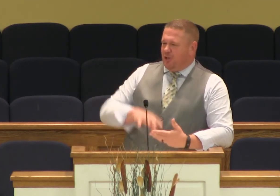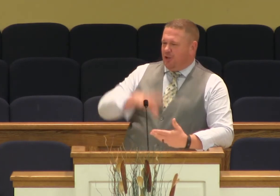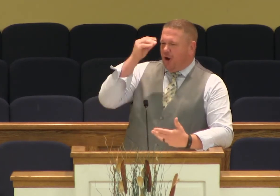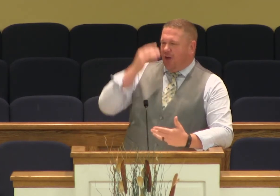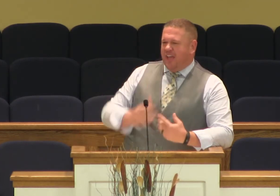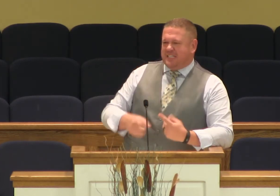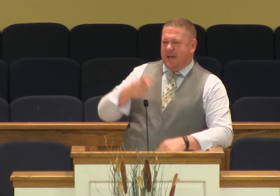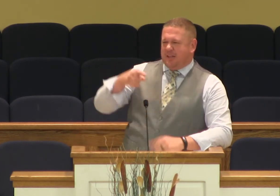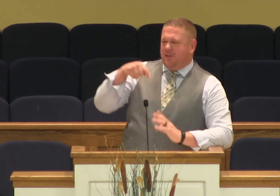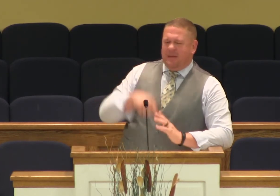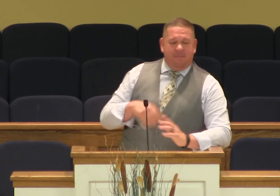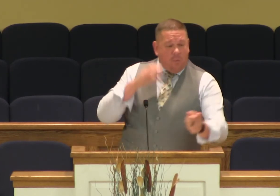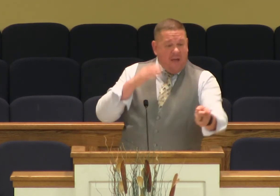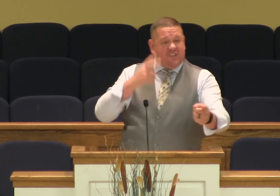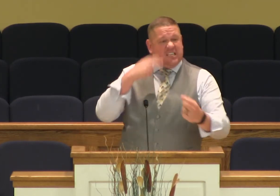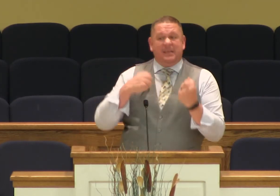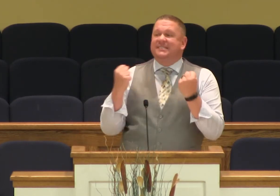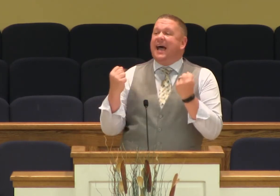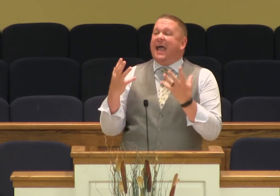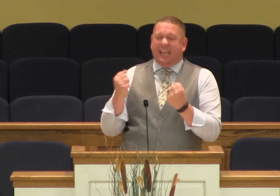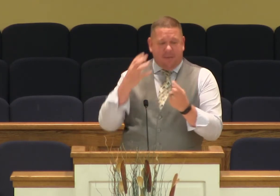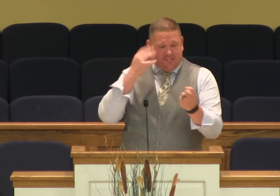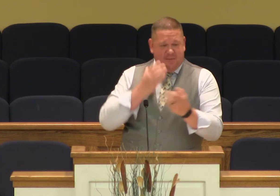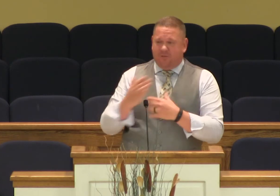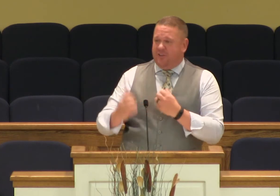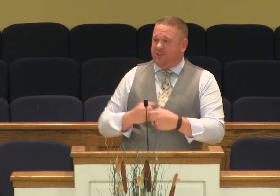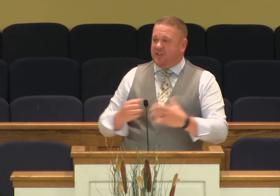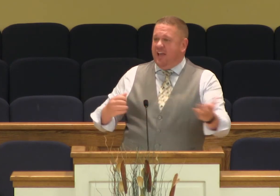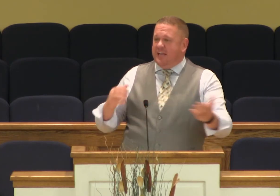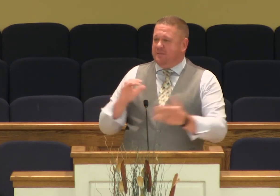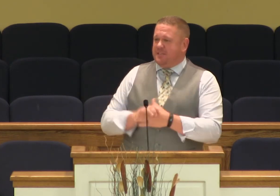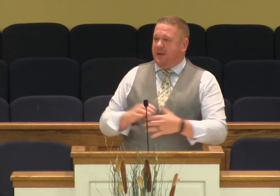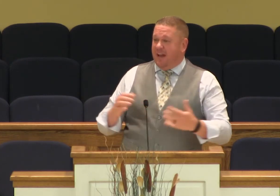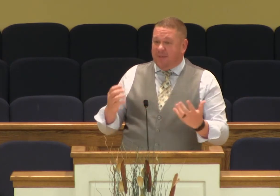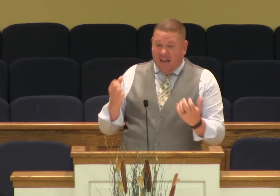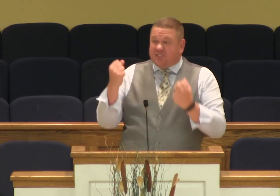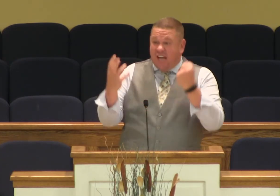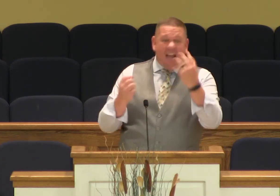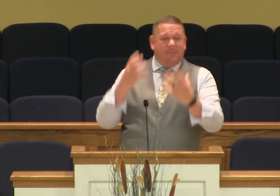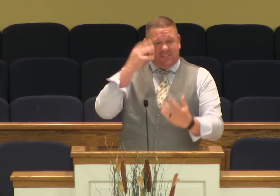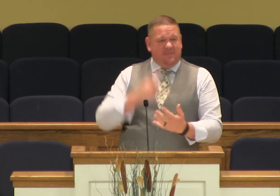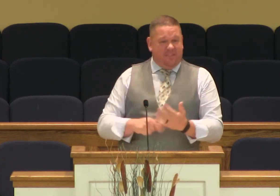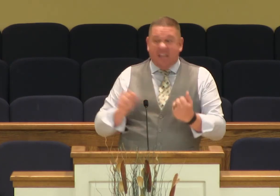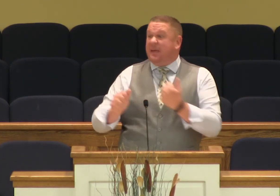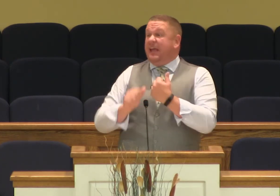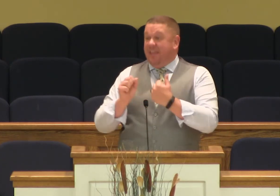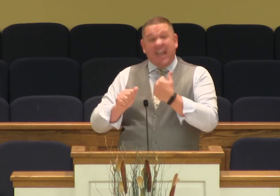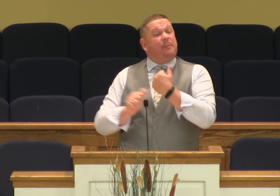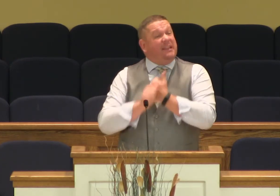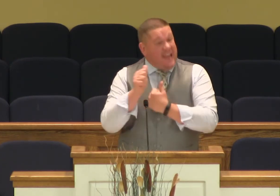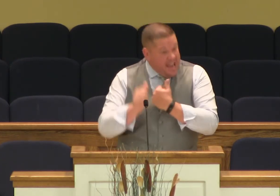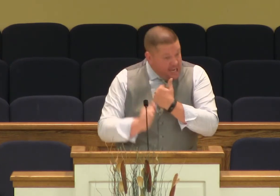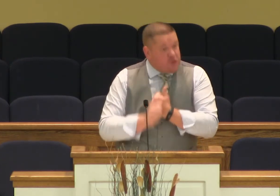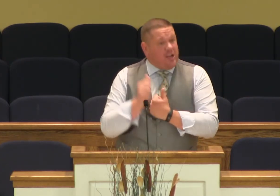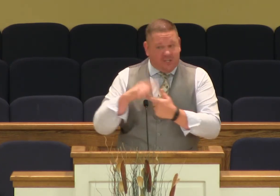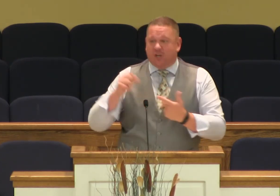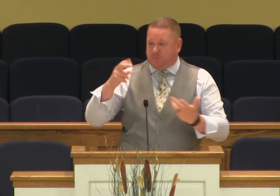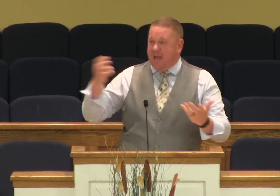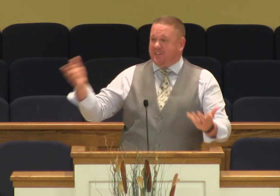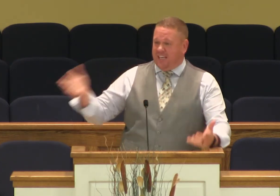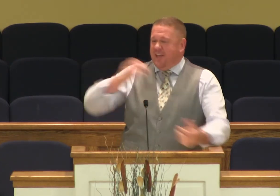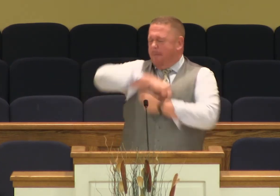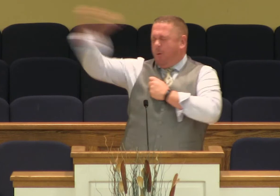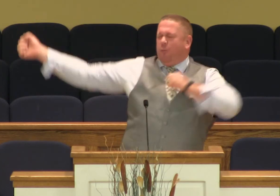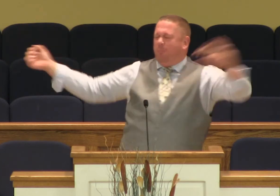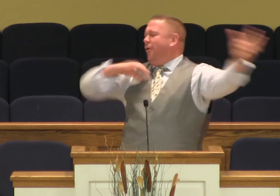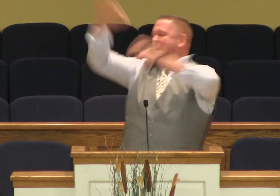questions and you can learn all things about them in their deep. My wife has seen me signing in my sleep through the years as married. I mean, I'll sign in my sleep. And that can be dangerous to your